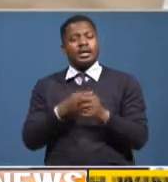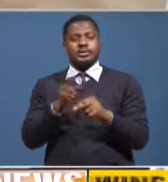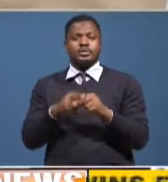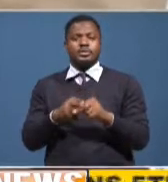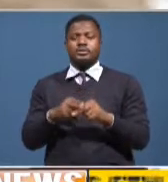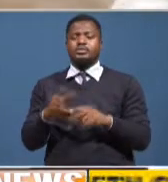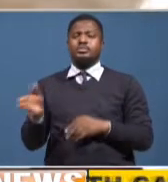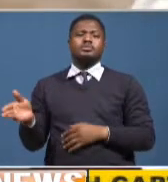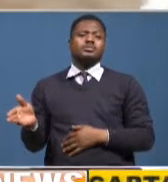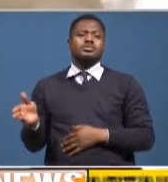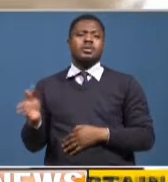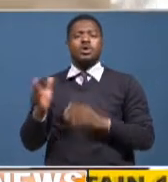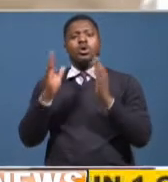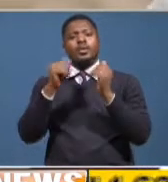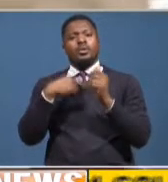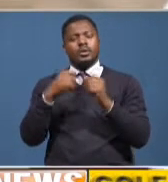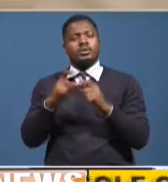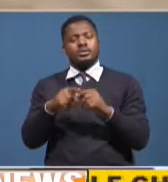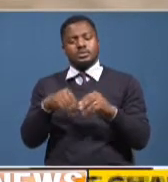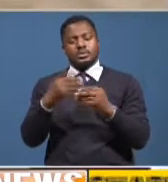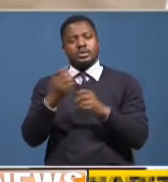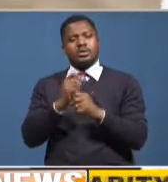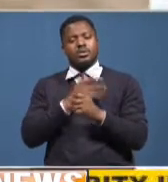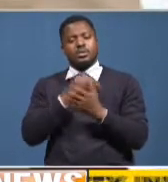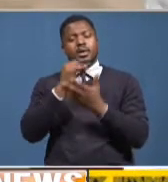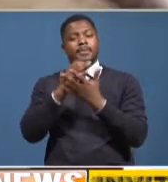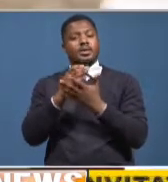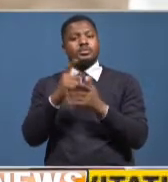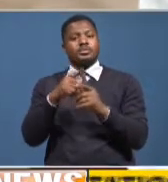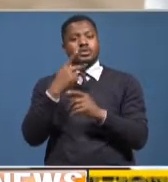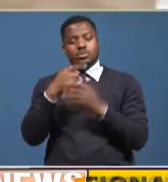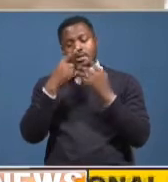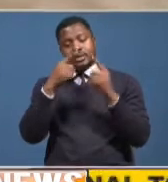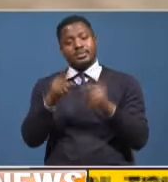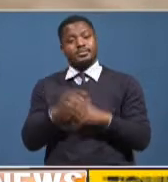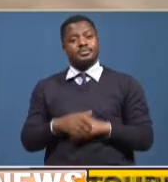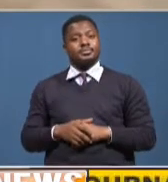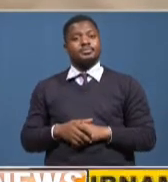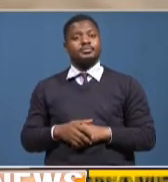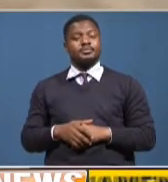on thorns, hoping we could redeem our image. But look at what happened.